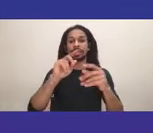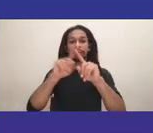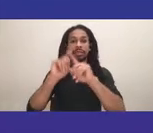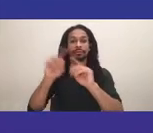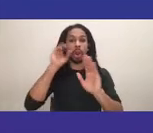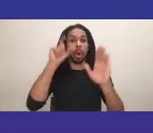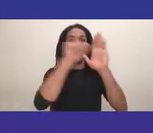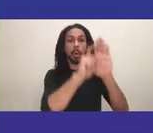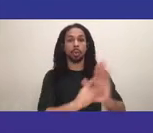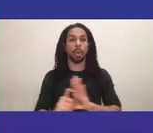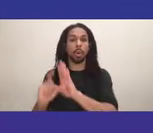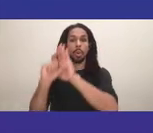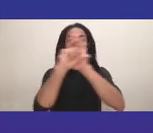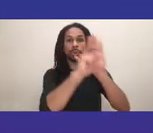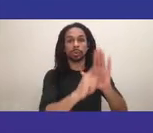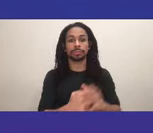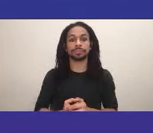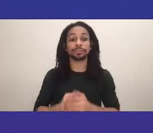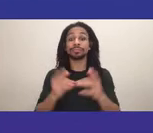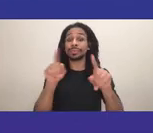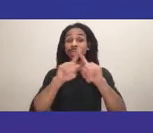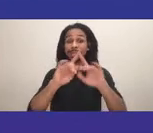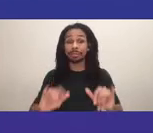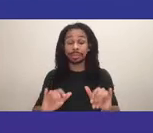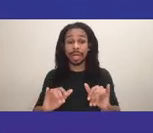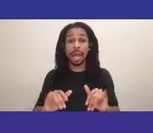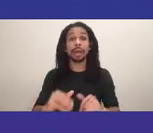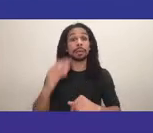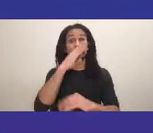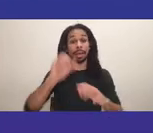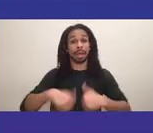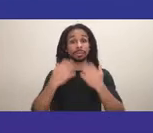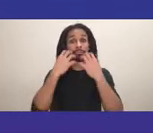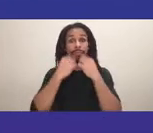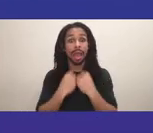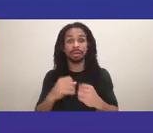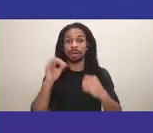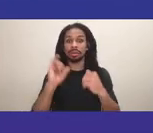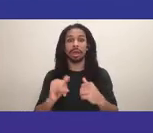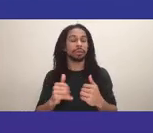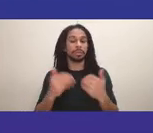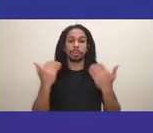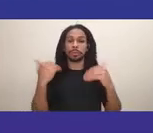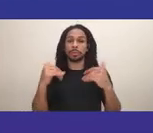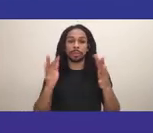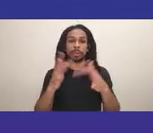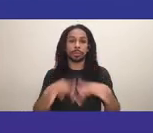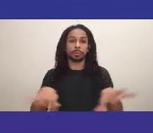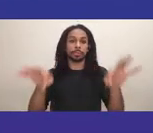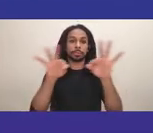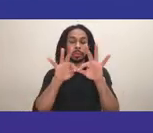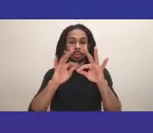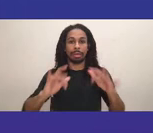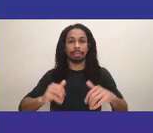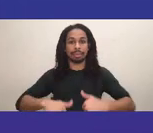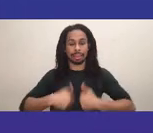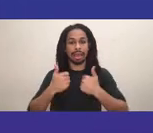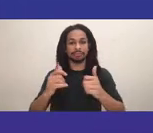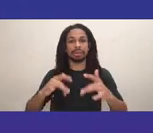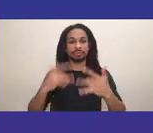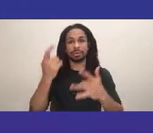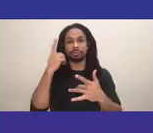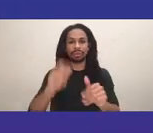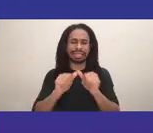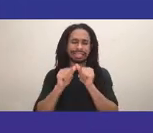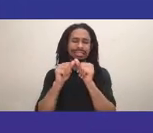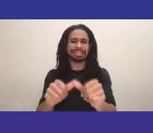same time, the groundbreaking Black Lives Matter movement was enlivened in response to the continued and sanctioned murders of Black